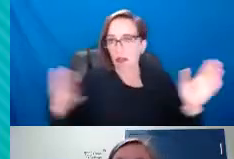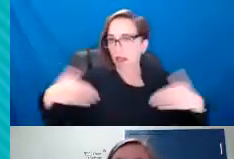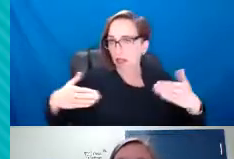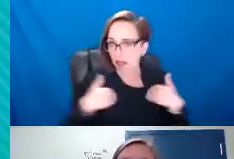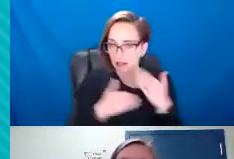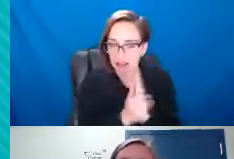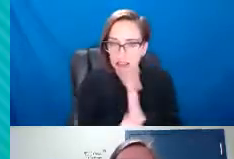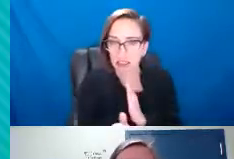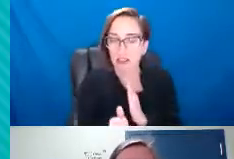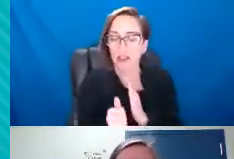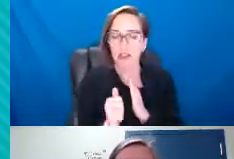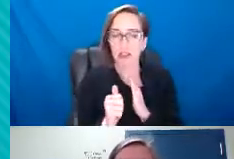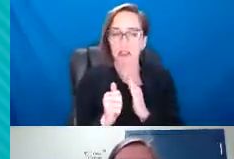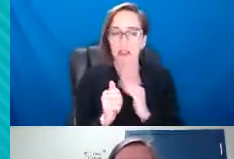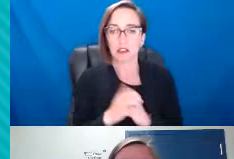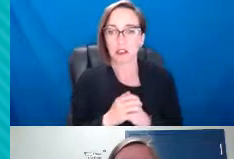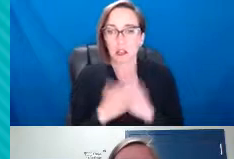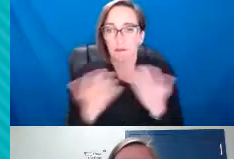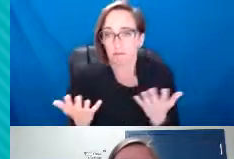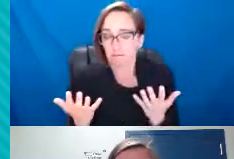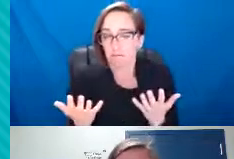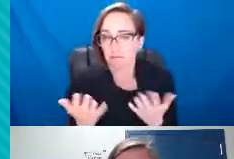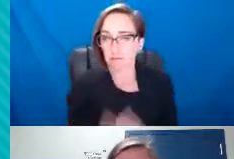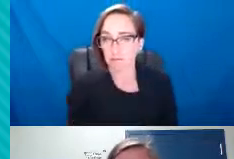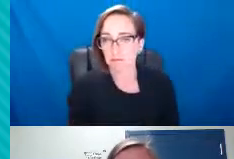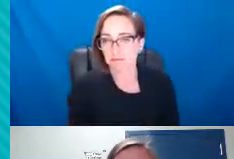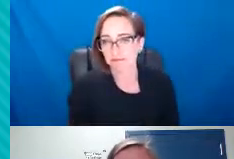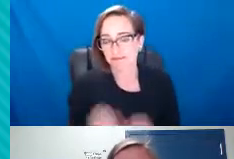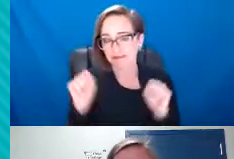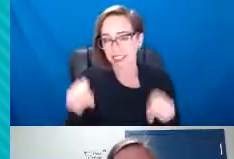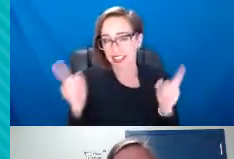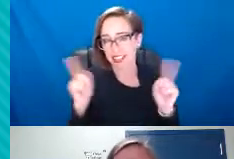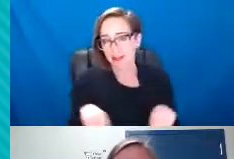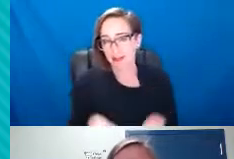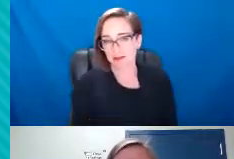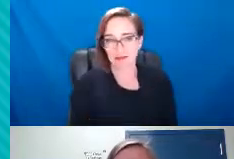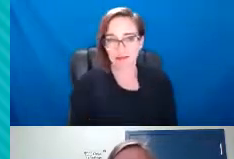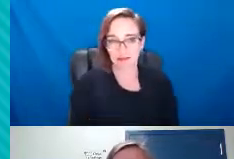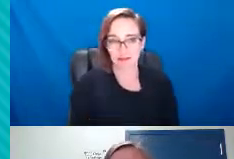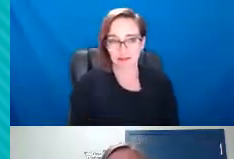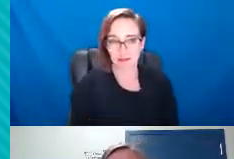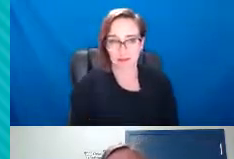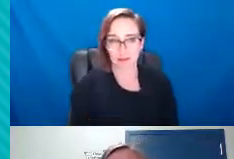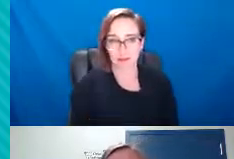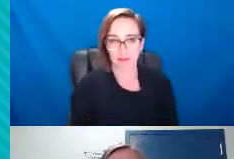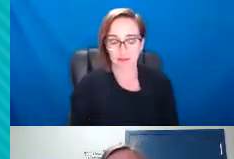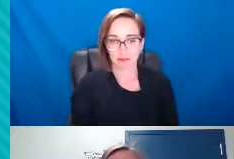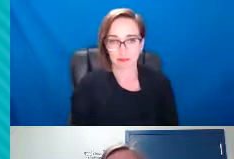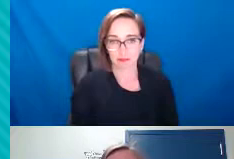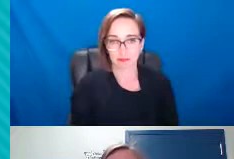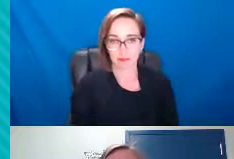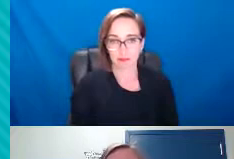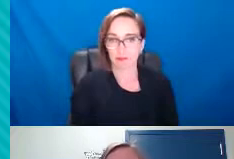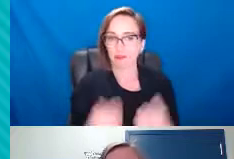able to learn that mode of communication. So that being said, I want to show you